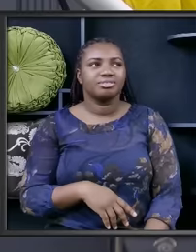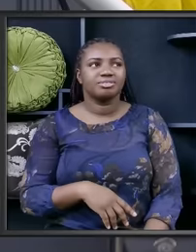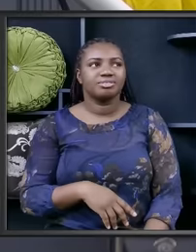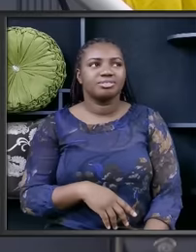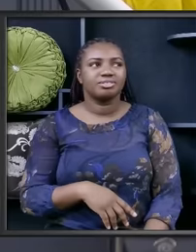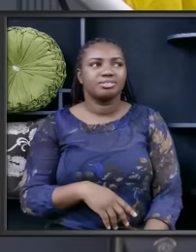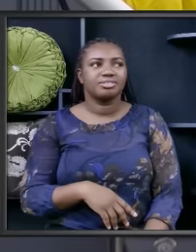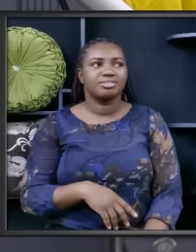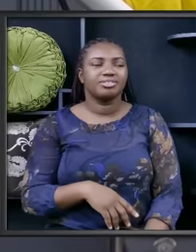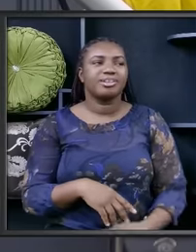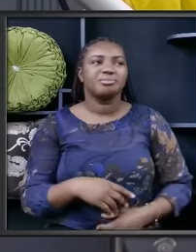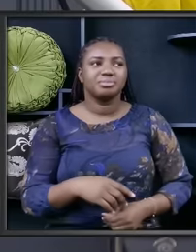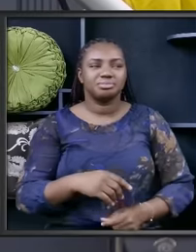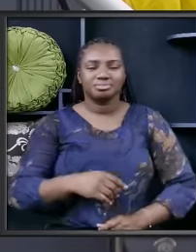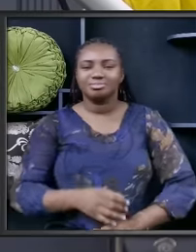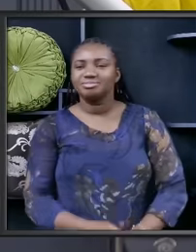Why?